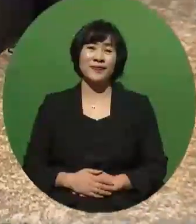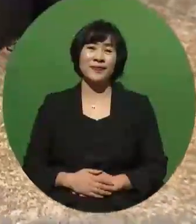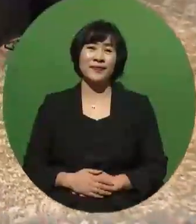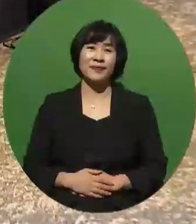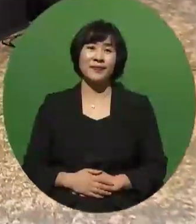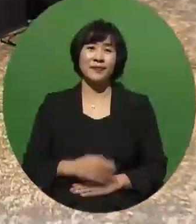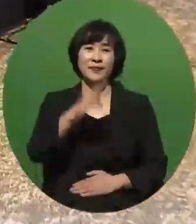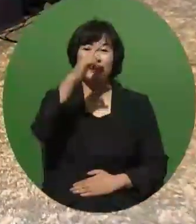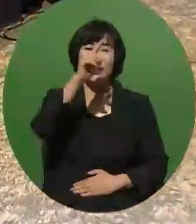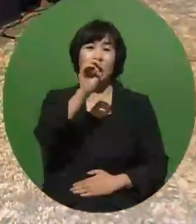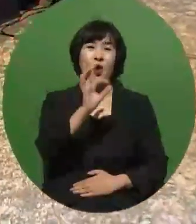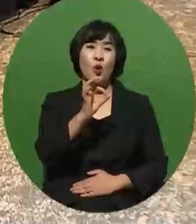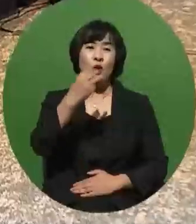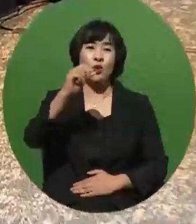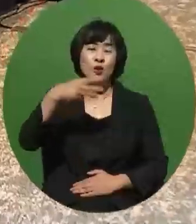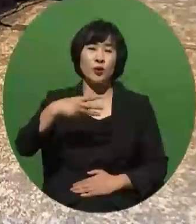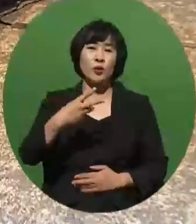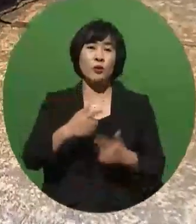Thank you very much.